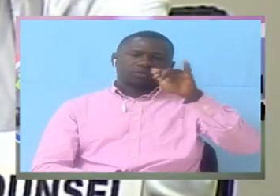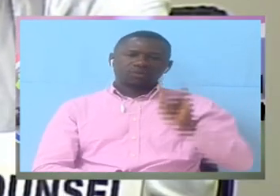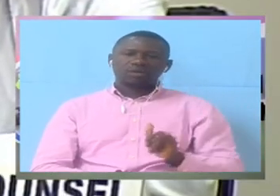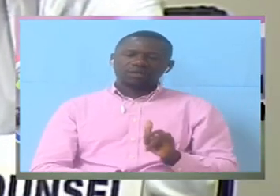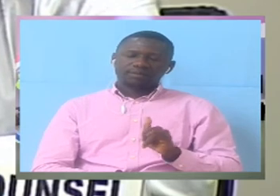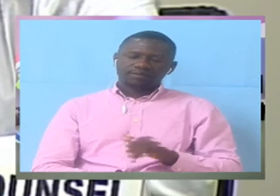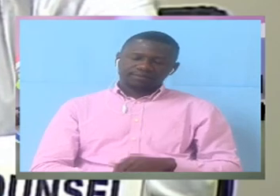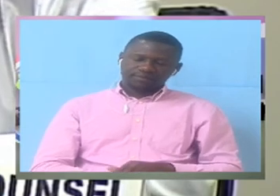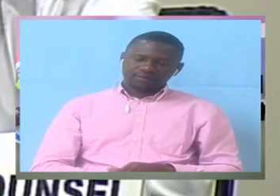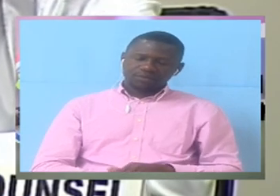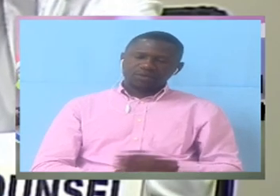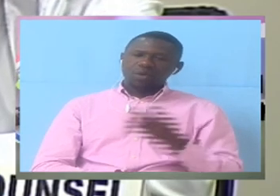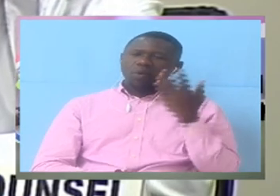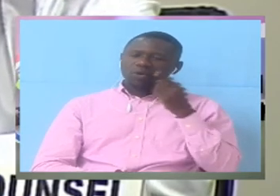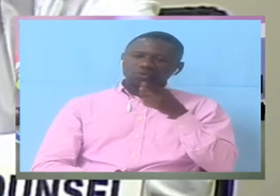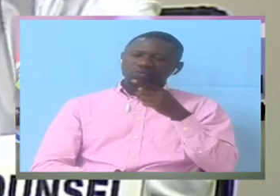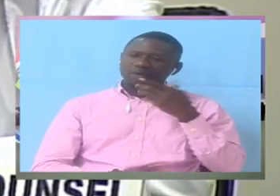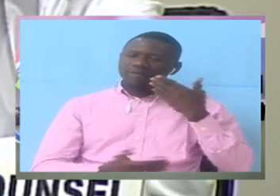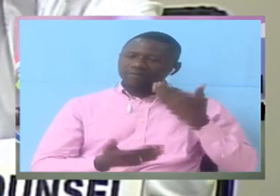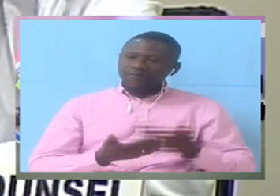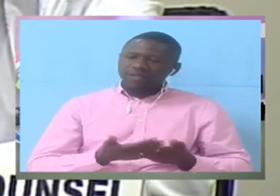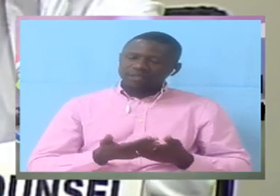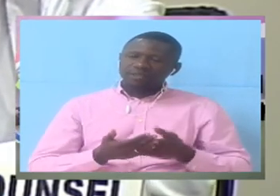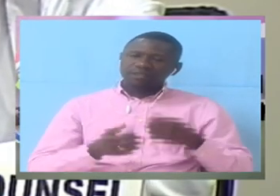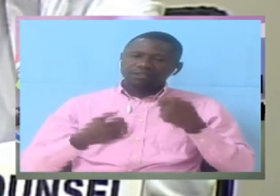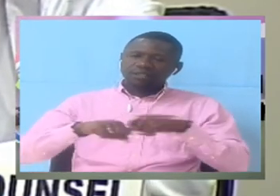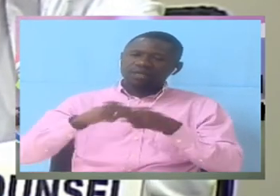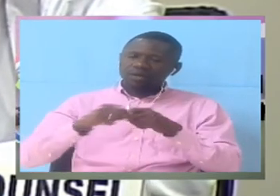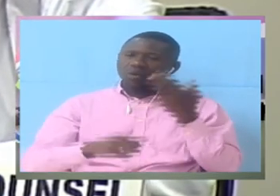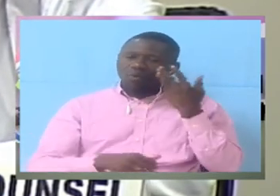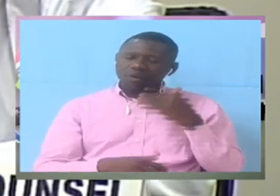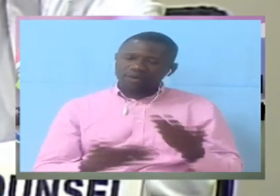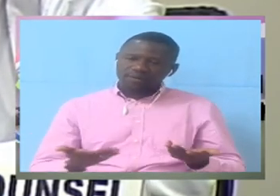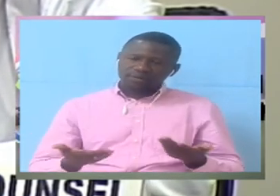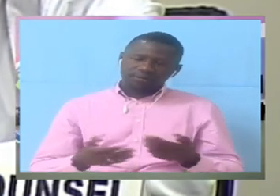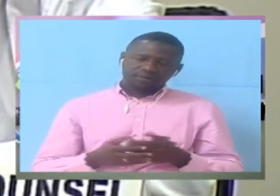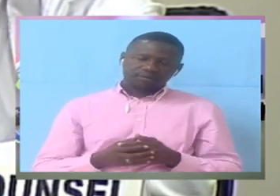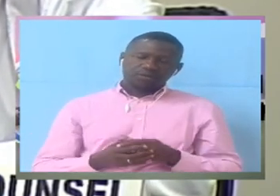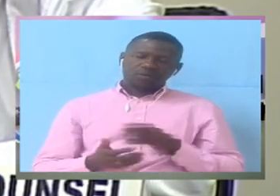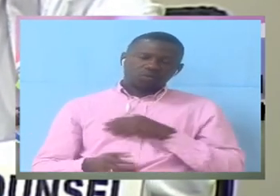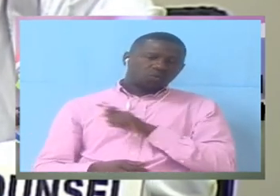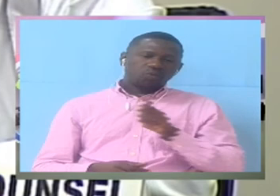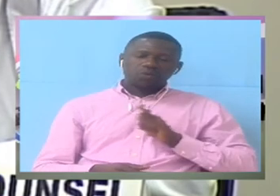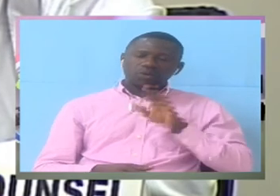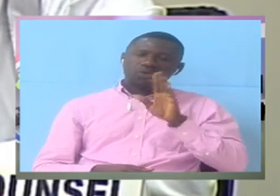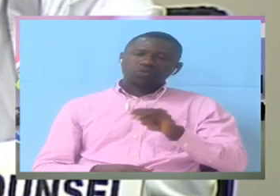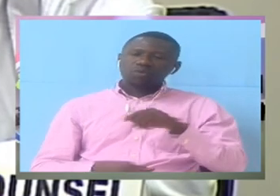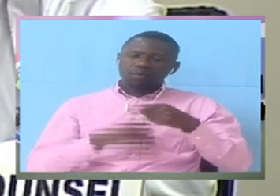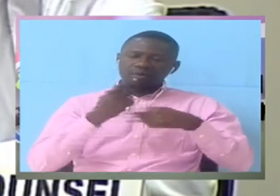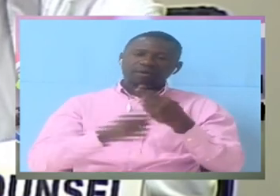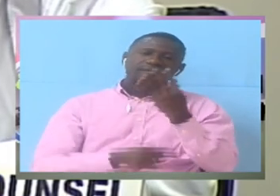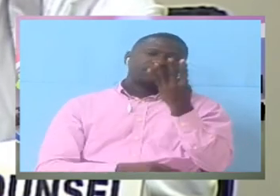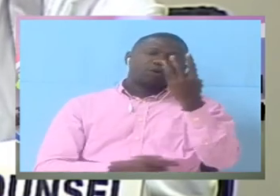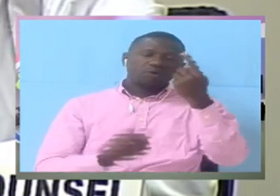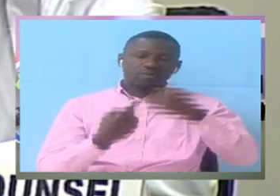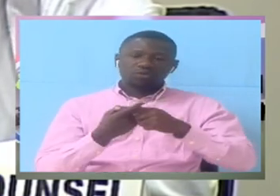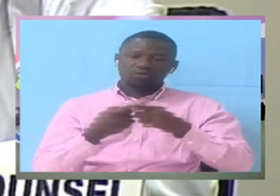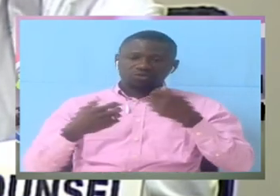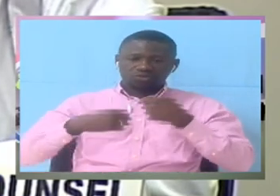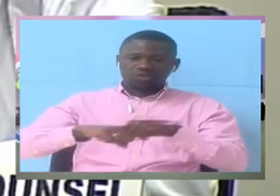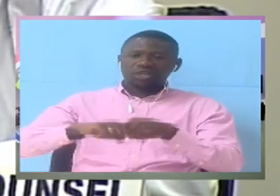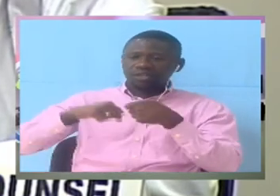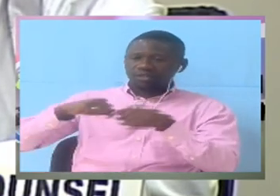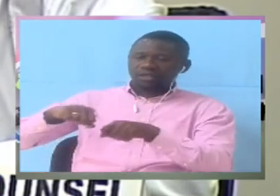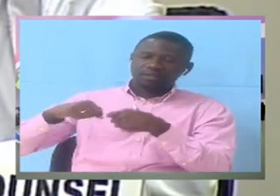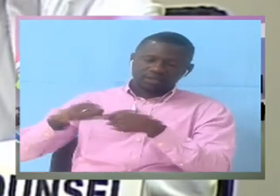When did you finish training? Yo train no bang watu juma. 4 months like a training. We did 4 months for the training. So that